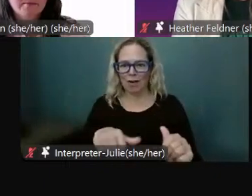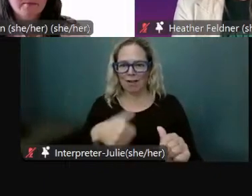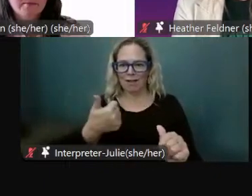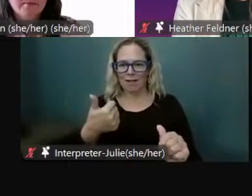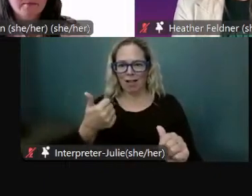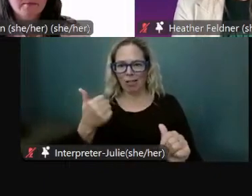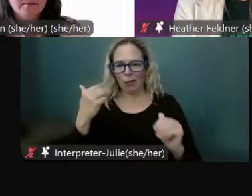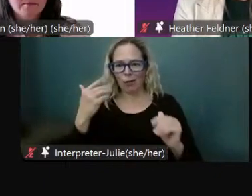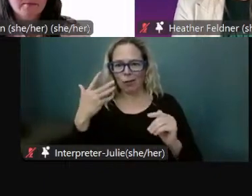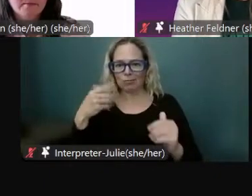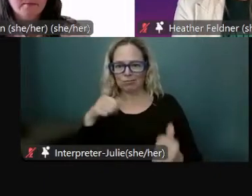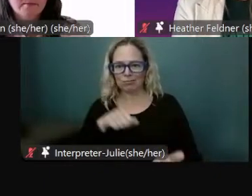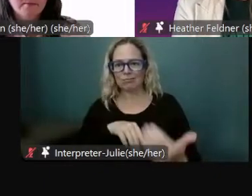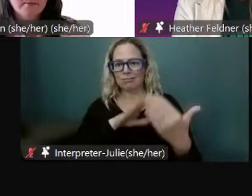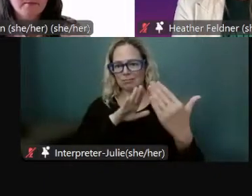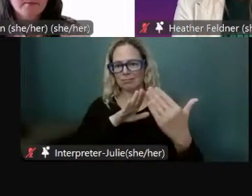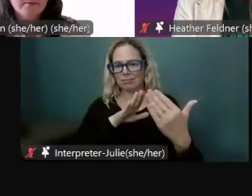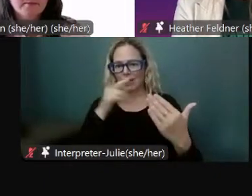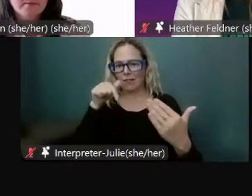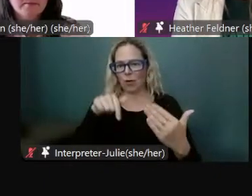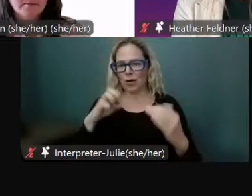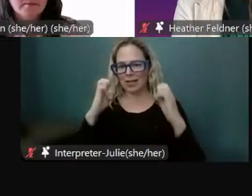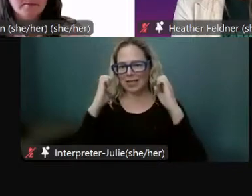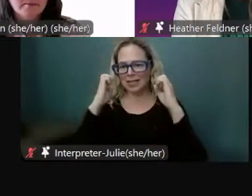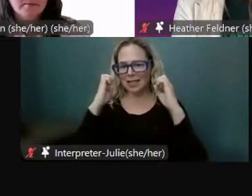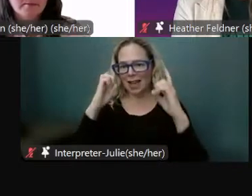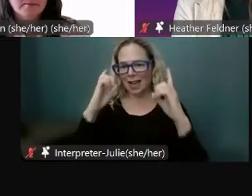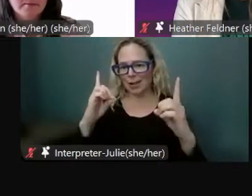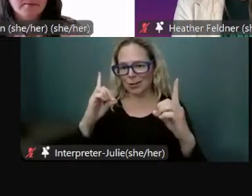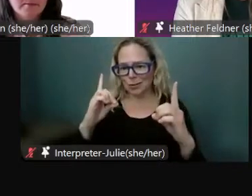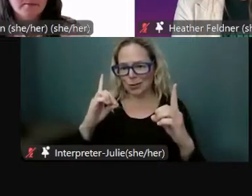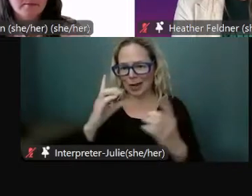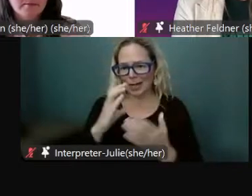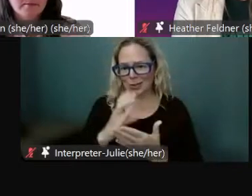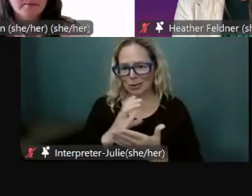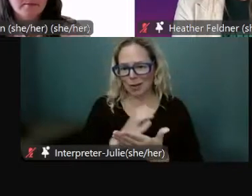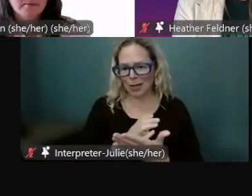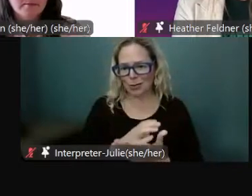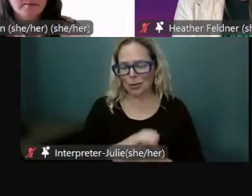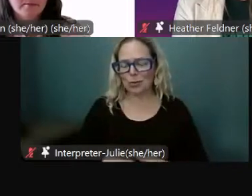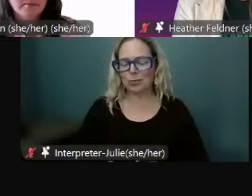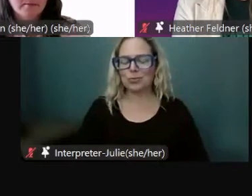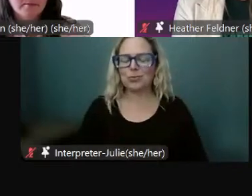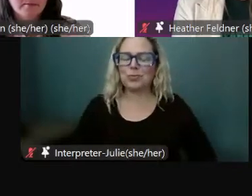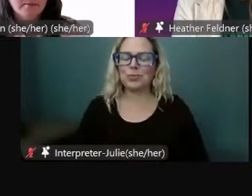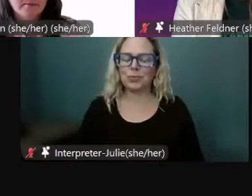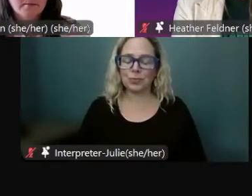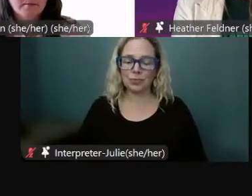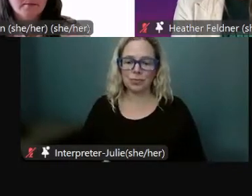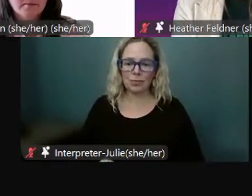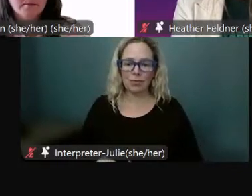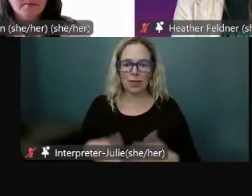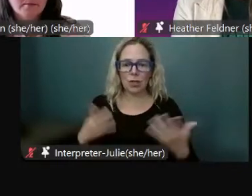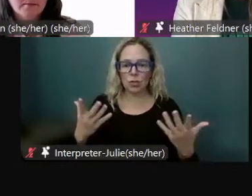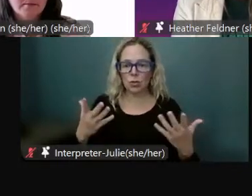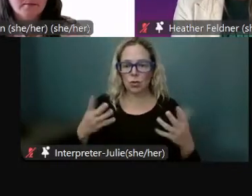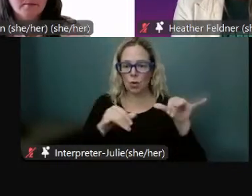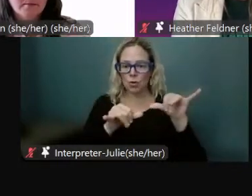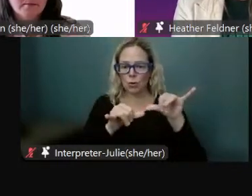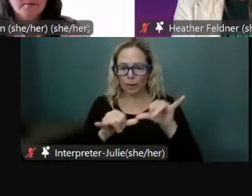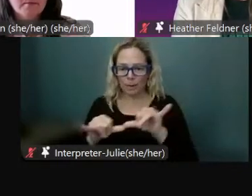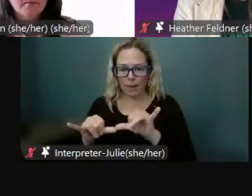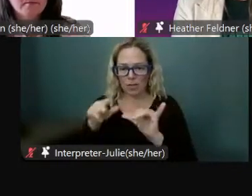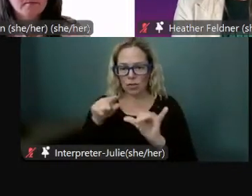of delivering this education module. So to measure the impacts of the curriculum modules,